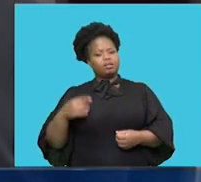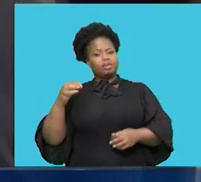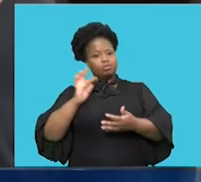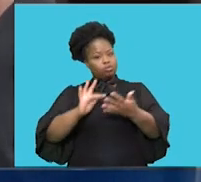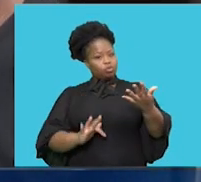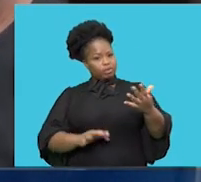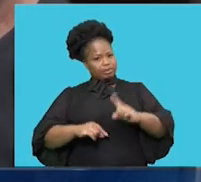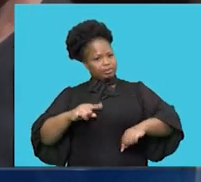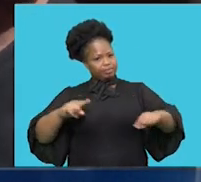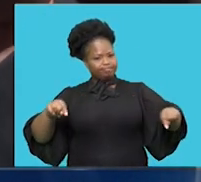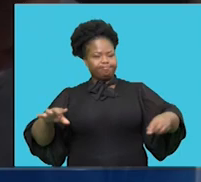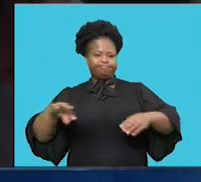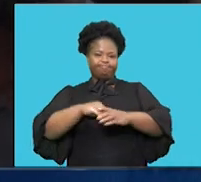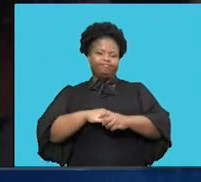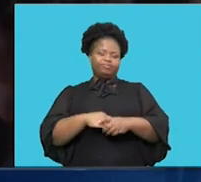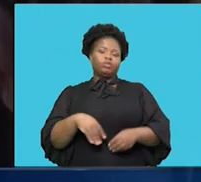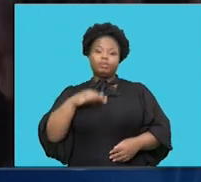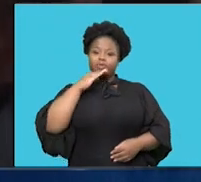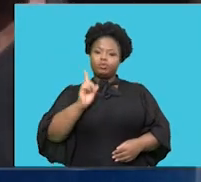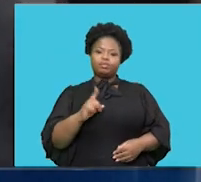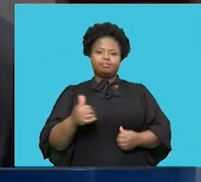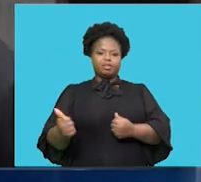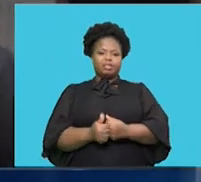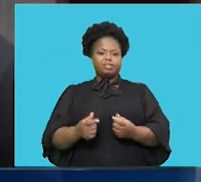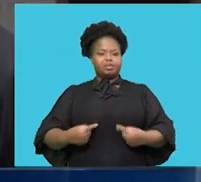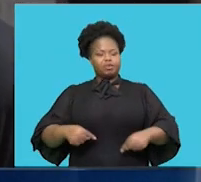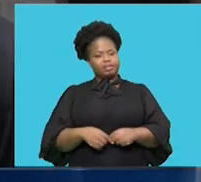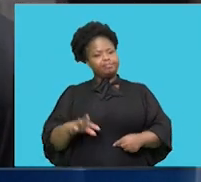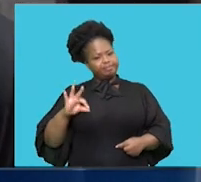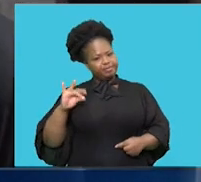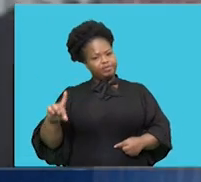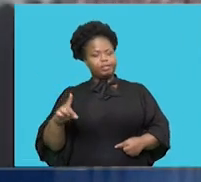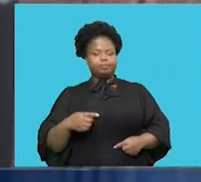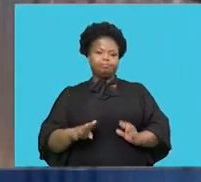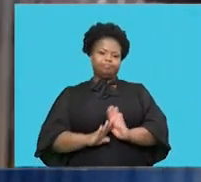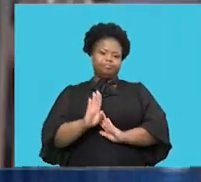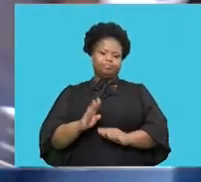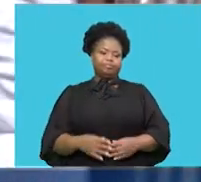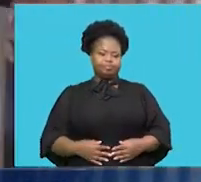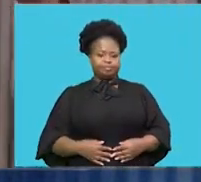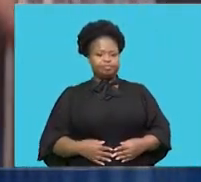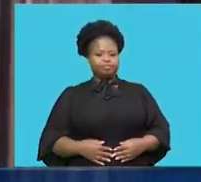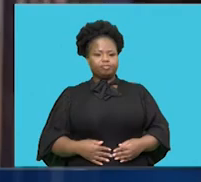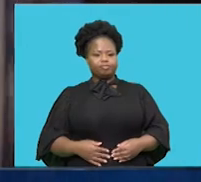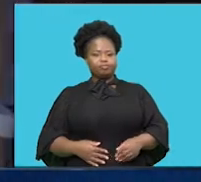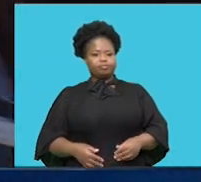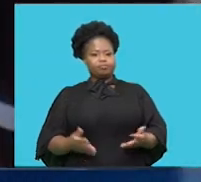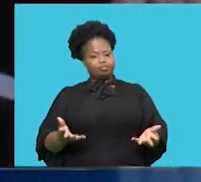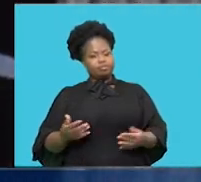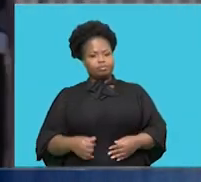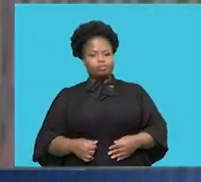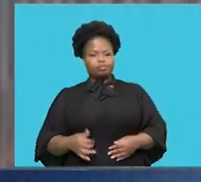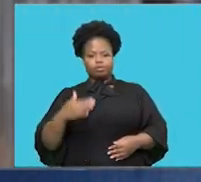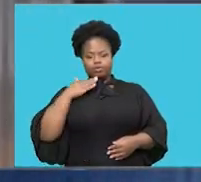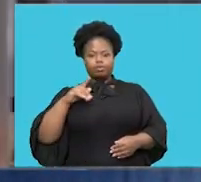of us, you are covering it. So it means our partnership day by day is growing. Mosebetsi wa setšhaba wa kantoro